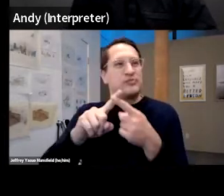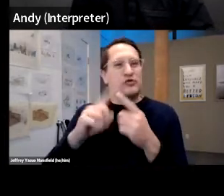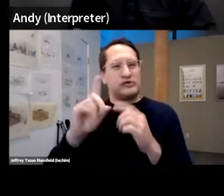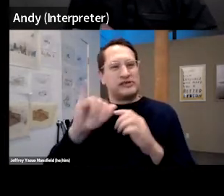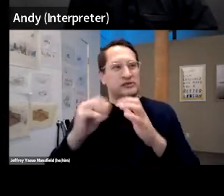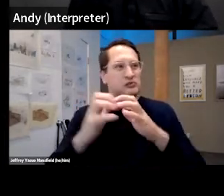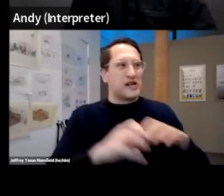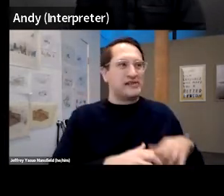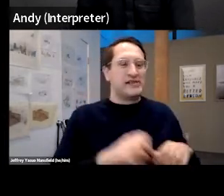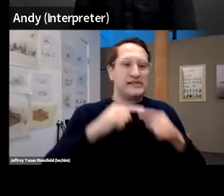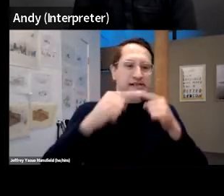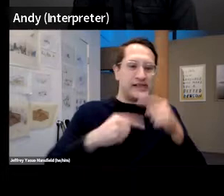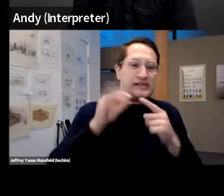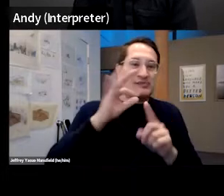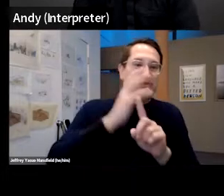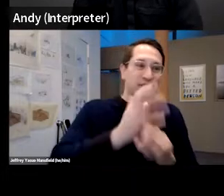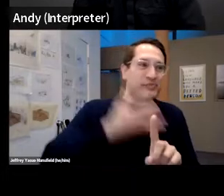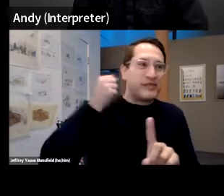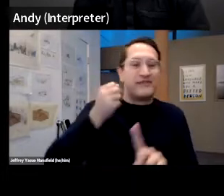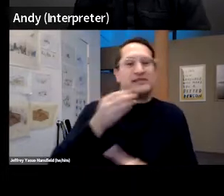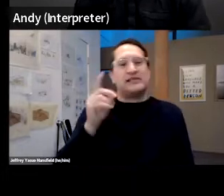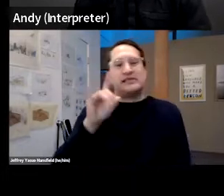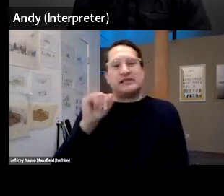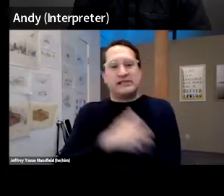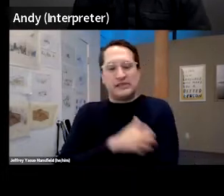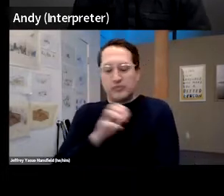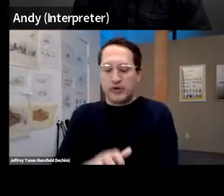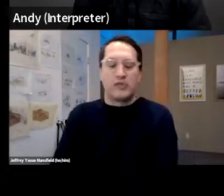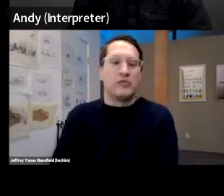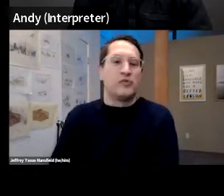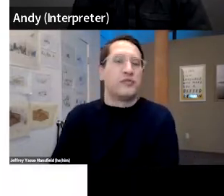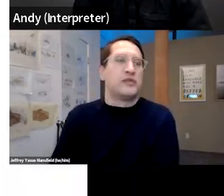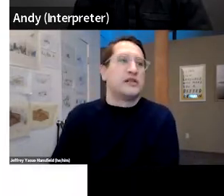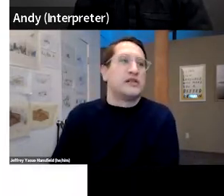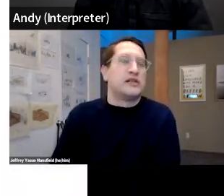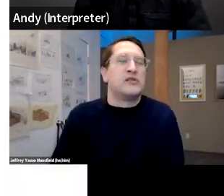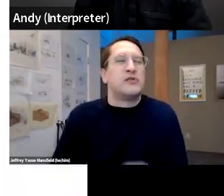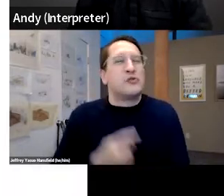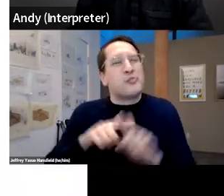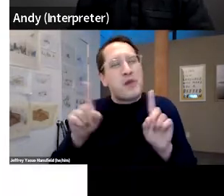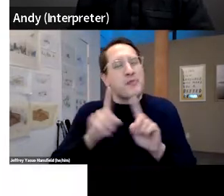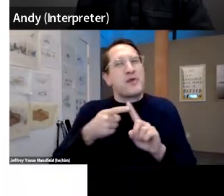not really a project. It's here to dismantle cycles of deprivation and disempowerment.